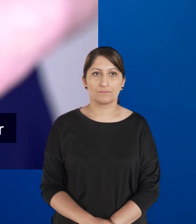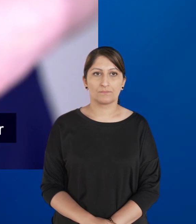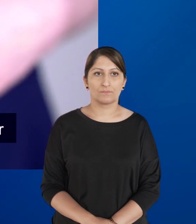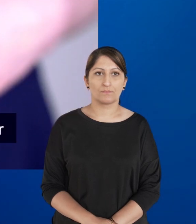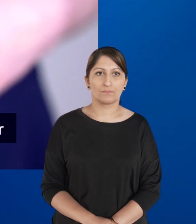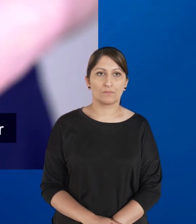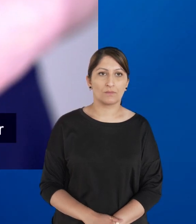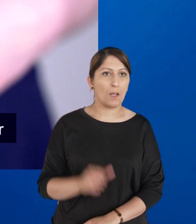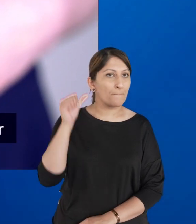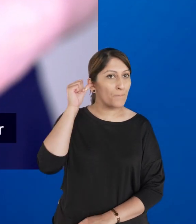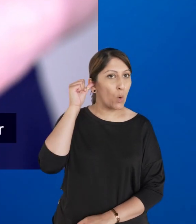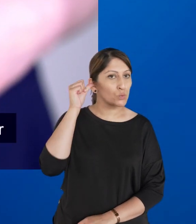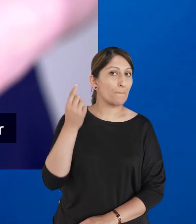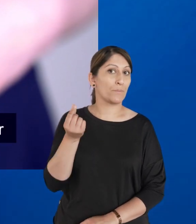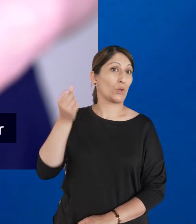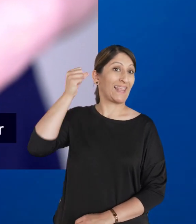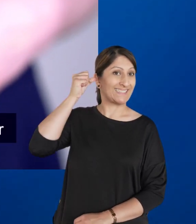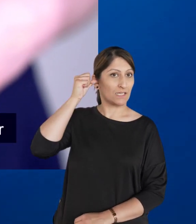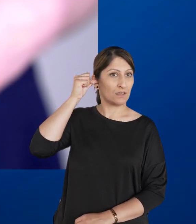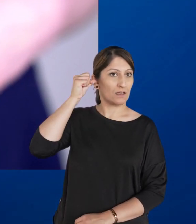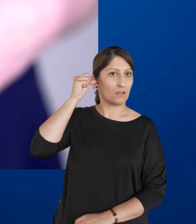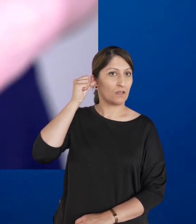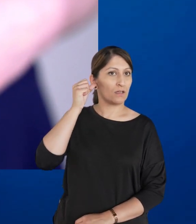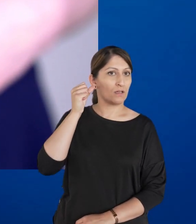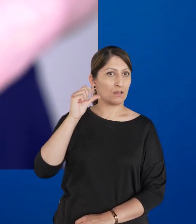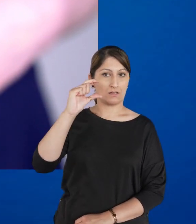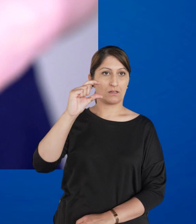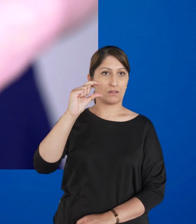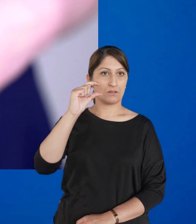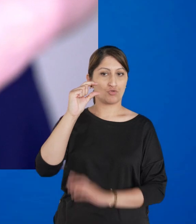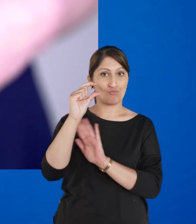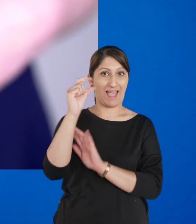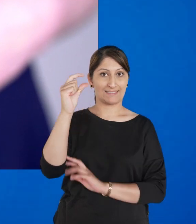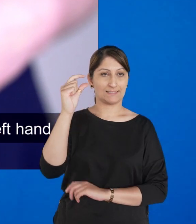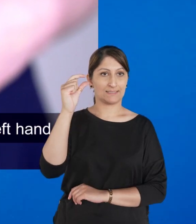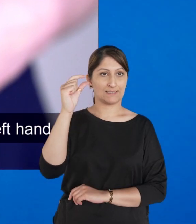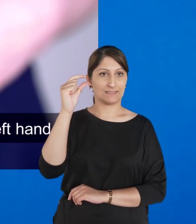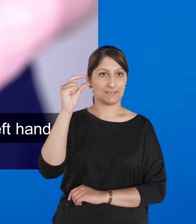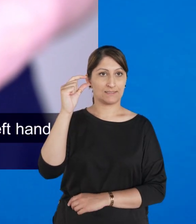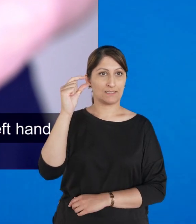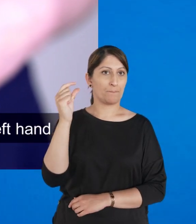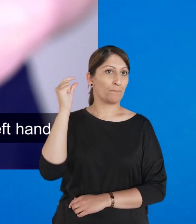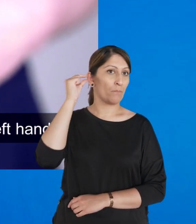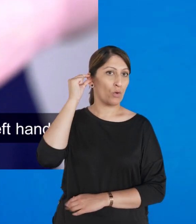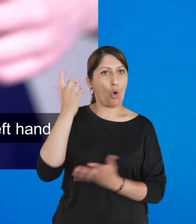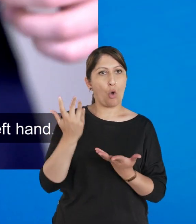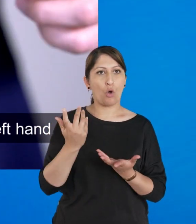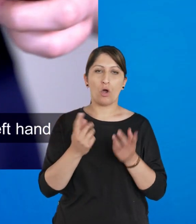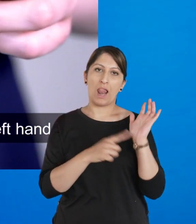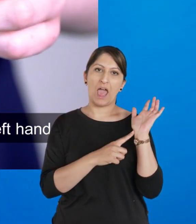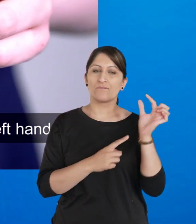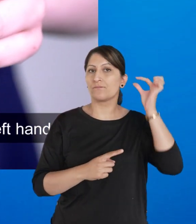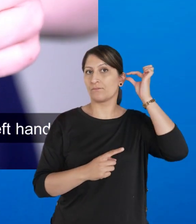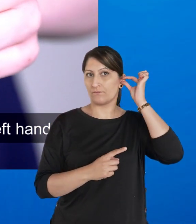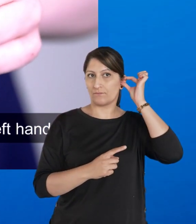To put an ear mould and a hearing aid into your ear, hold the right hearing aid in your right hand, or if you're putting the left hearing aid in, hold